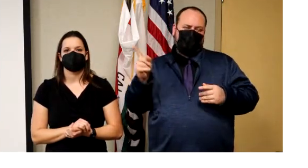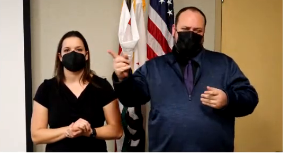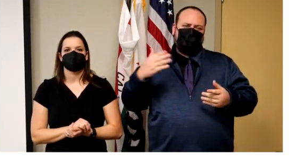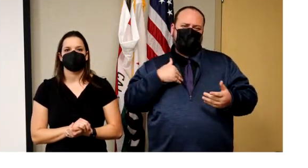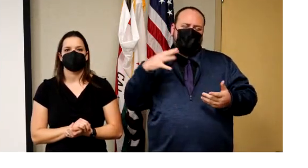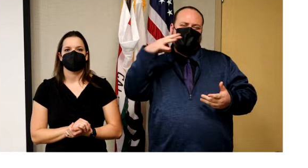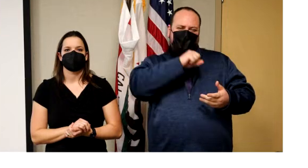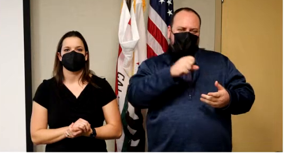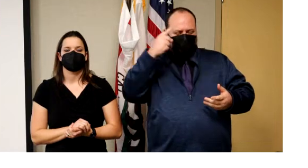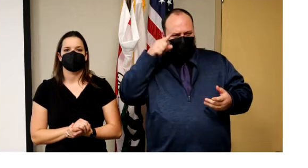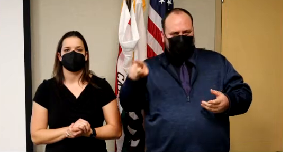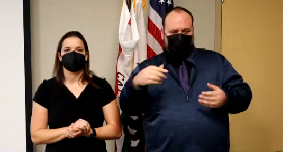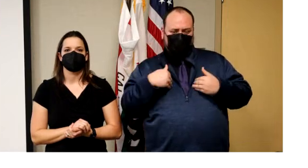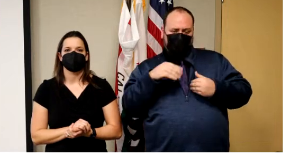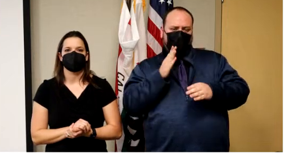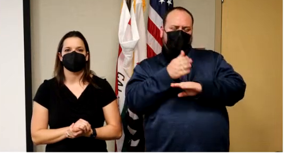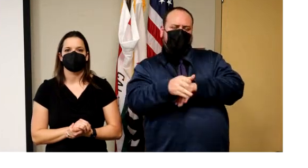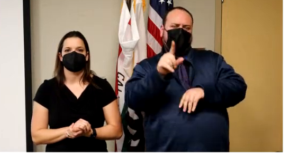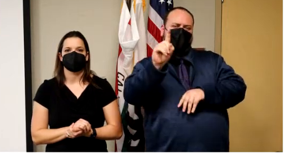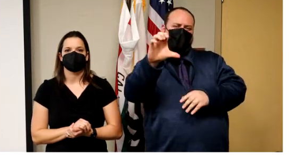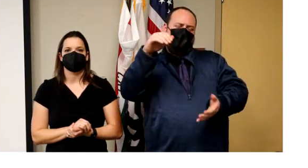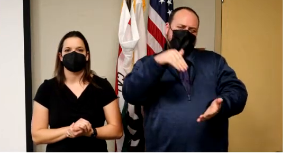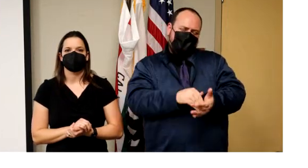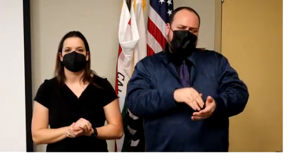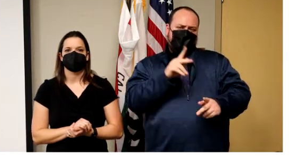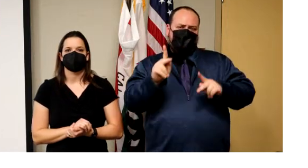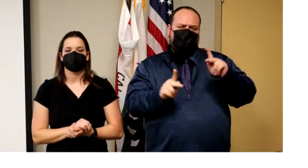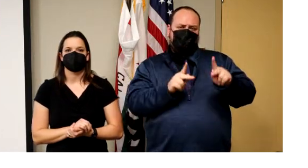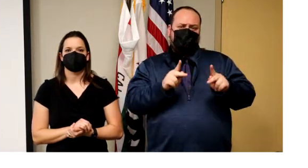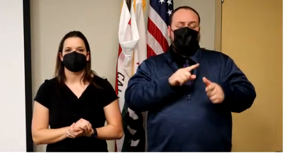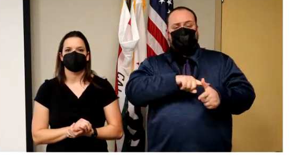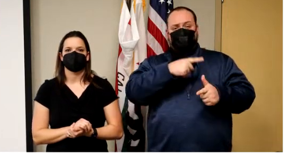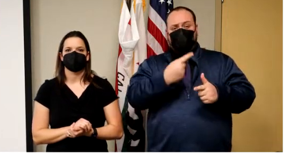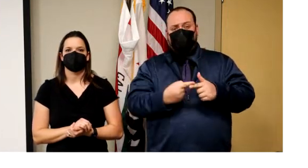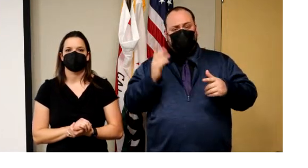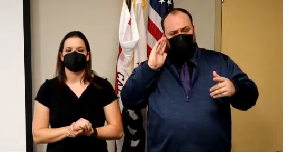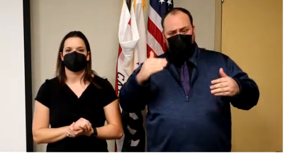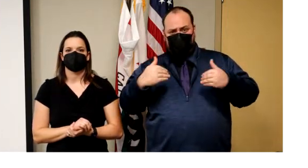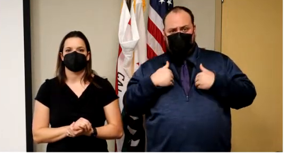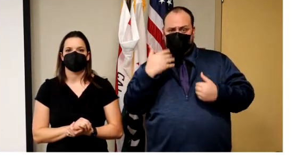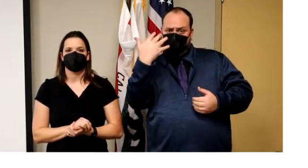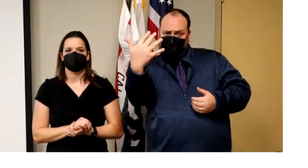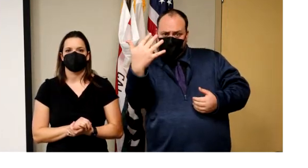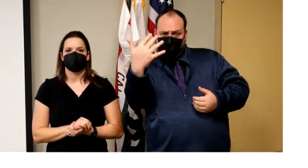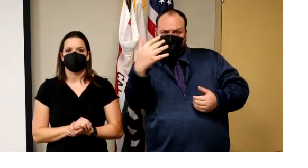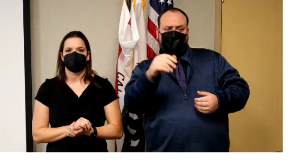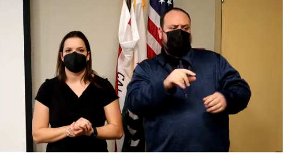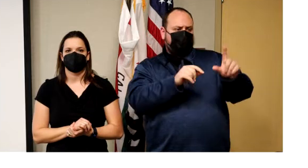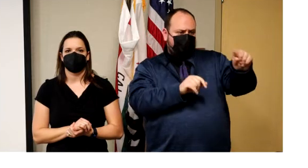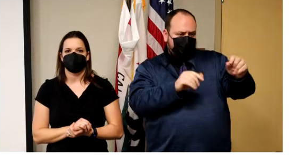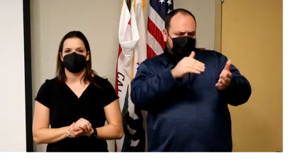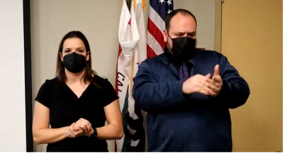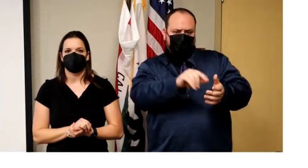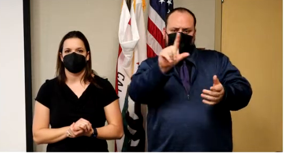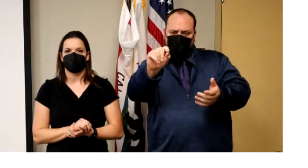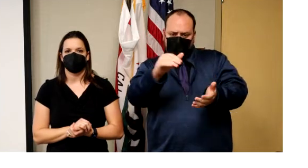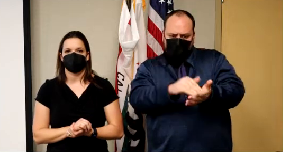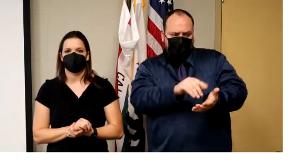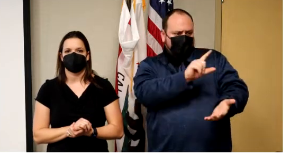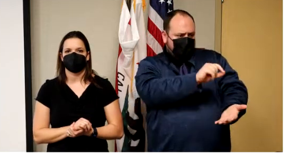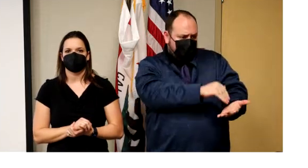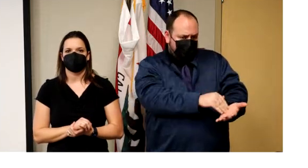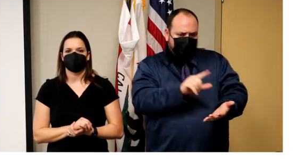county, city, special district with 100,000 people, and they would then have 5 districts of 20,000 people each. And this is